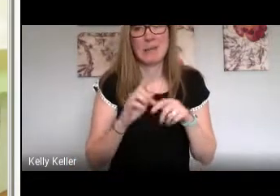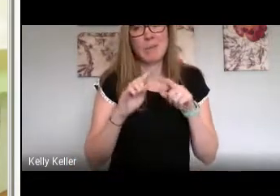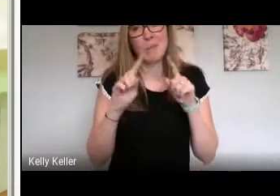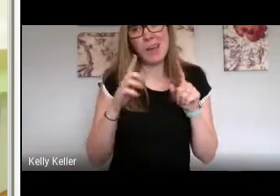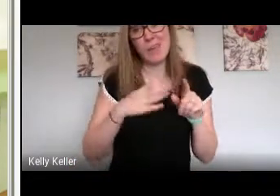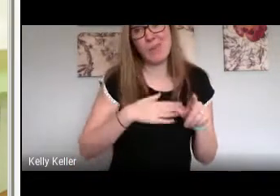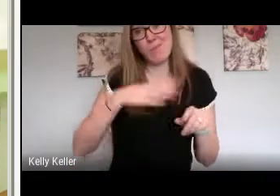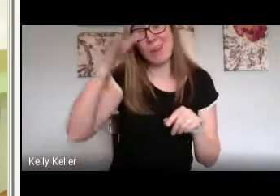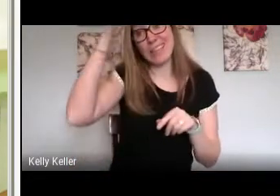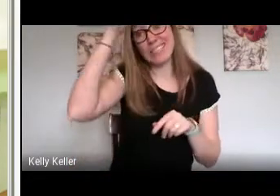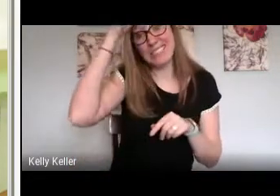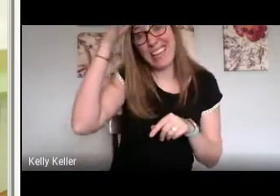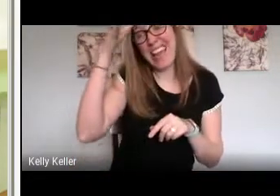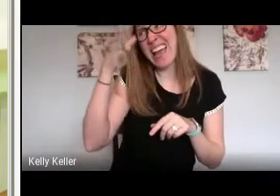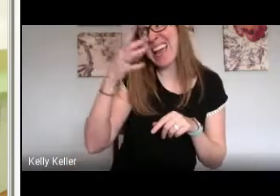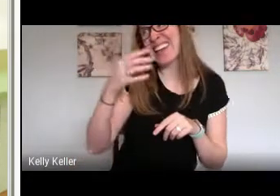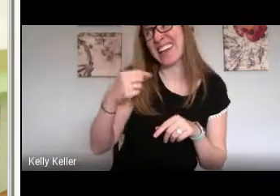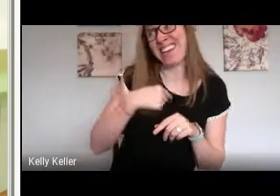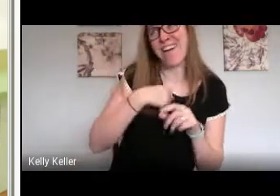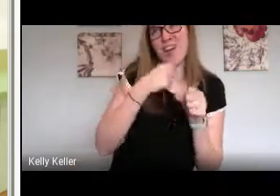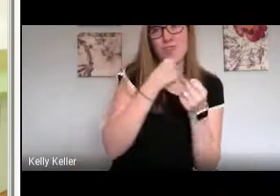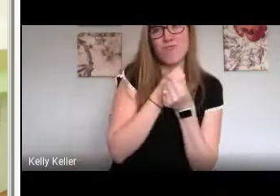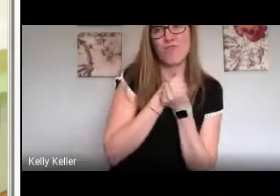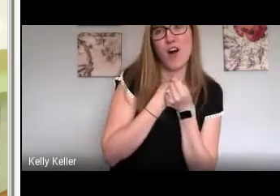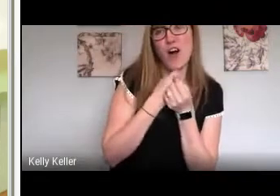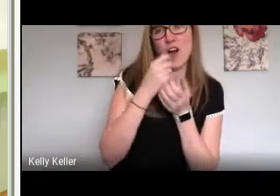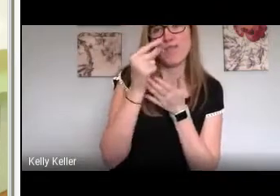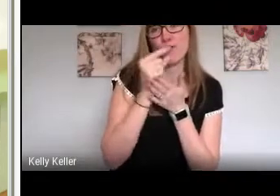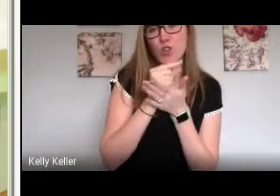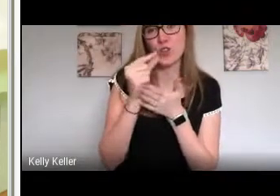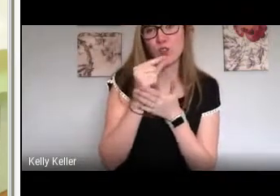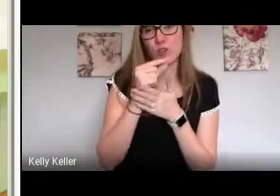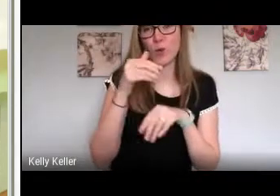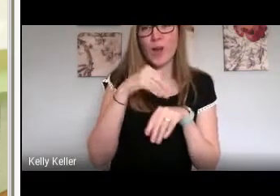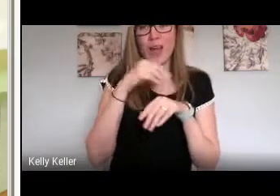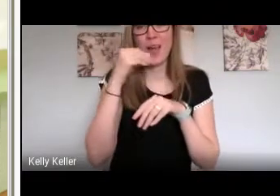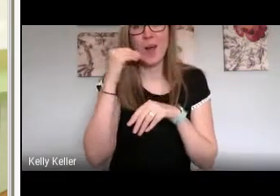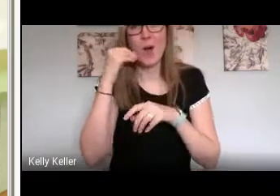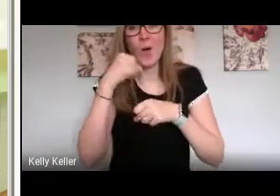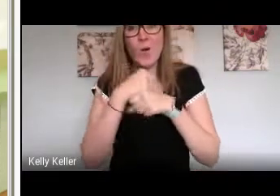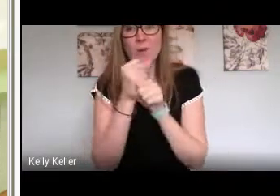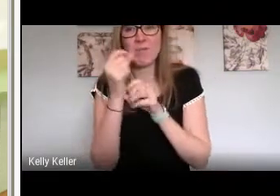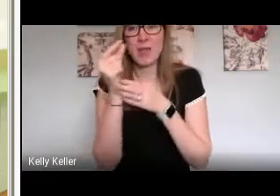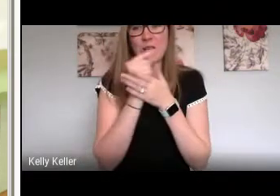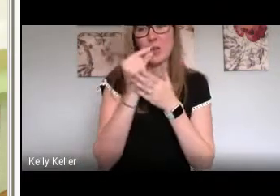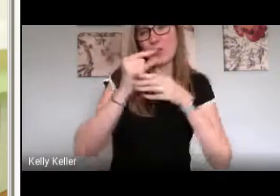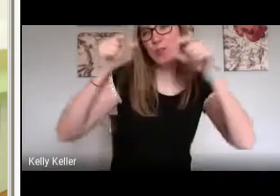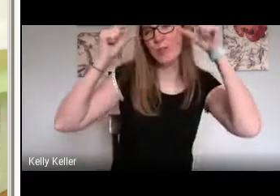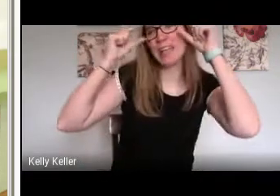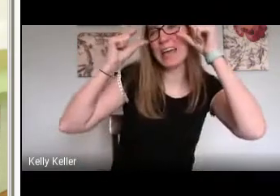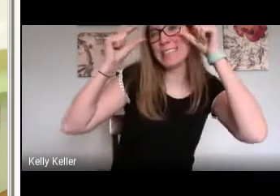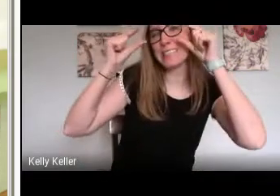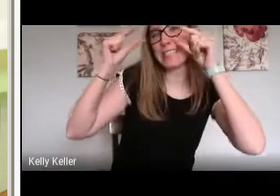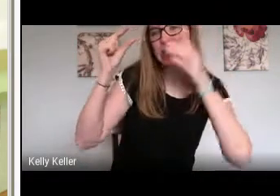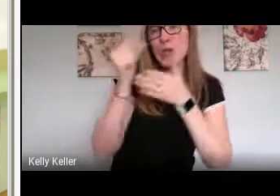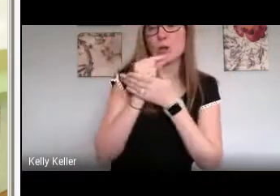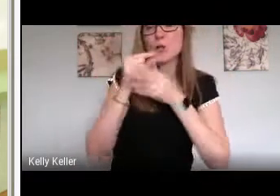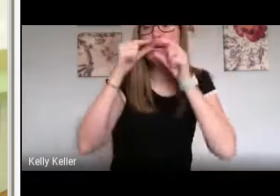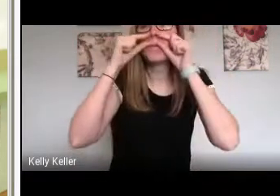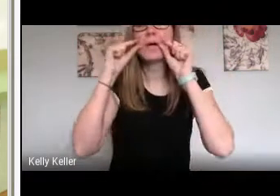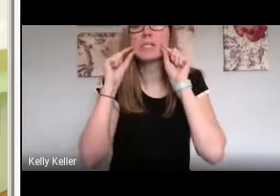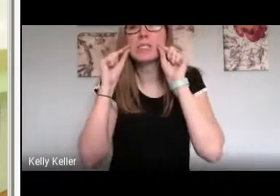but my dad and I love glue at home we make glue glasses